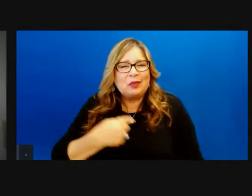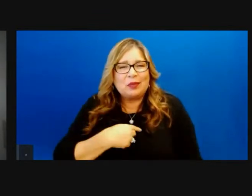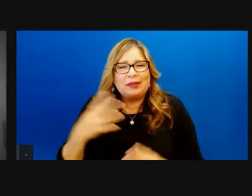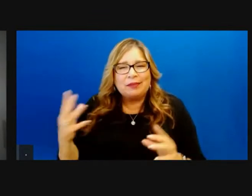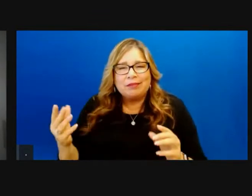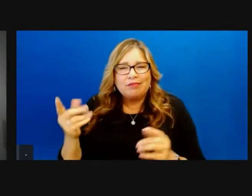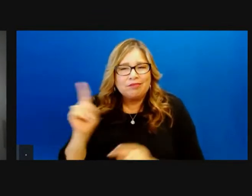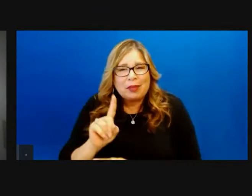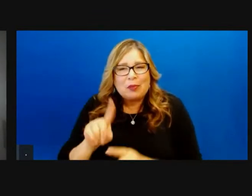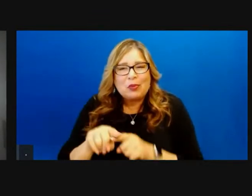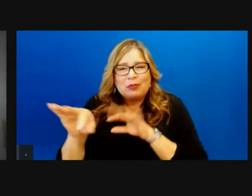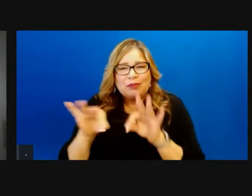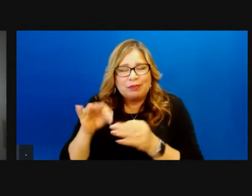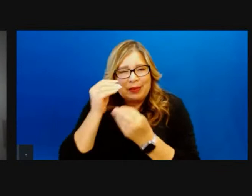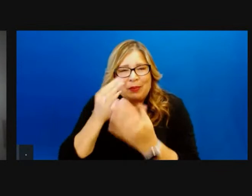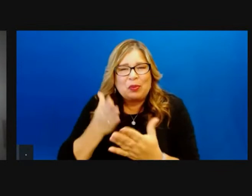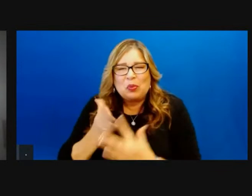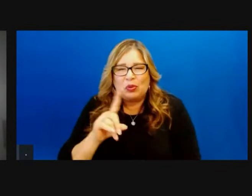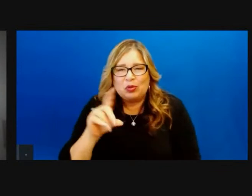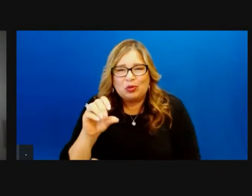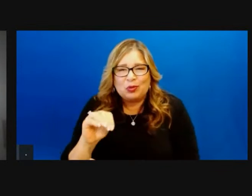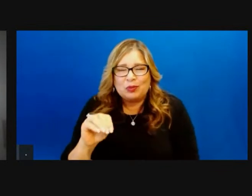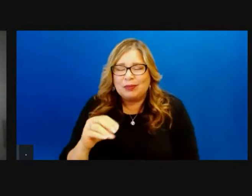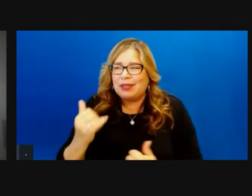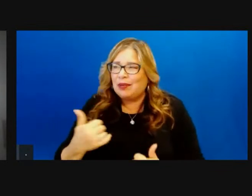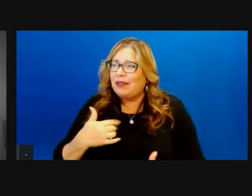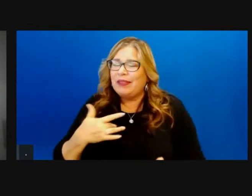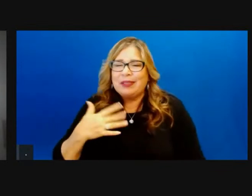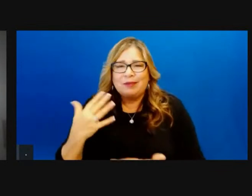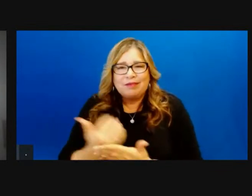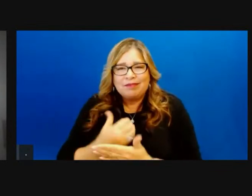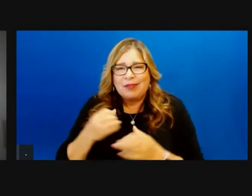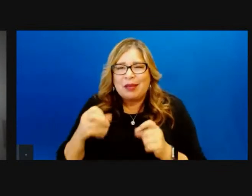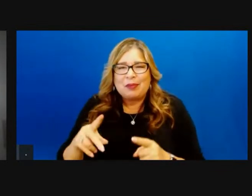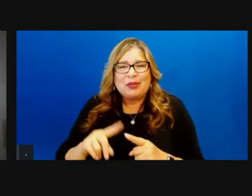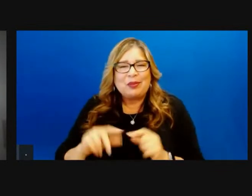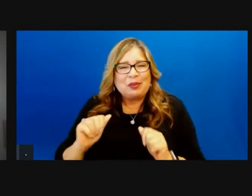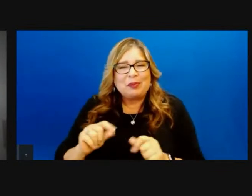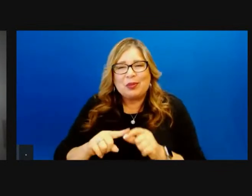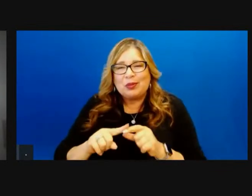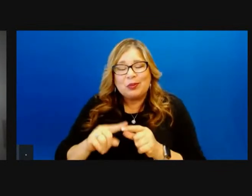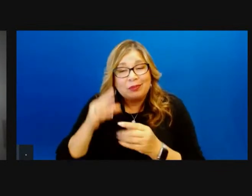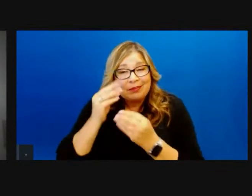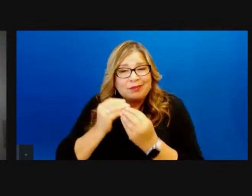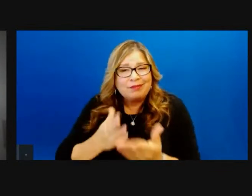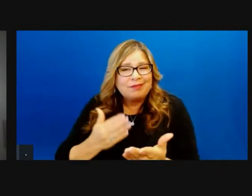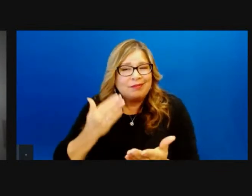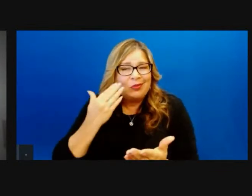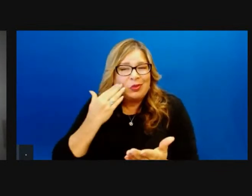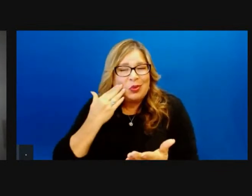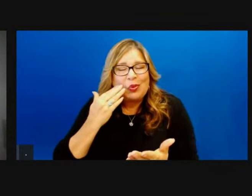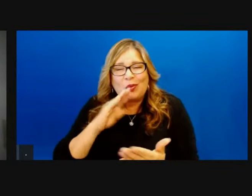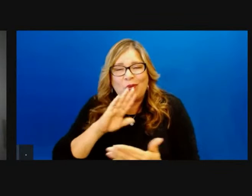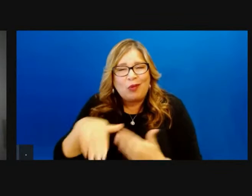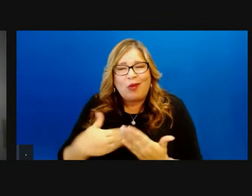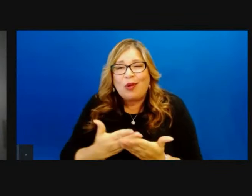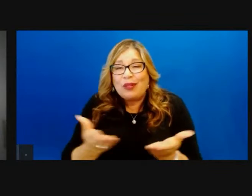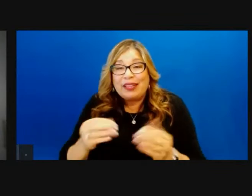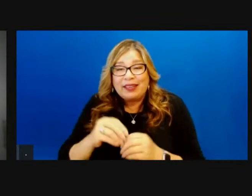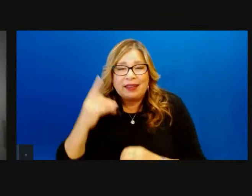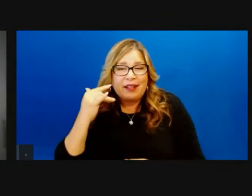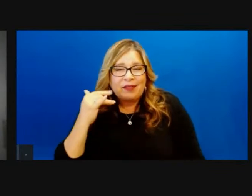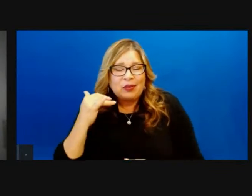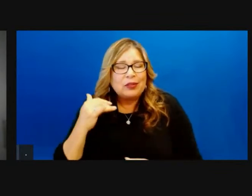press, but it's a real privilege to get another chance to do it and let Californians just sort of know where we are